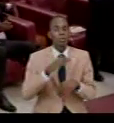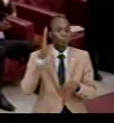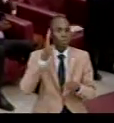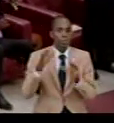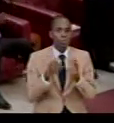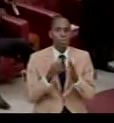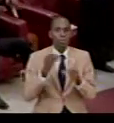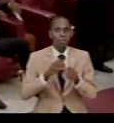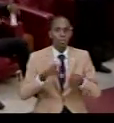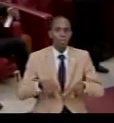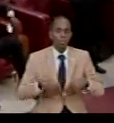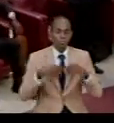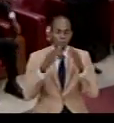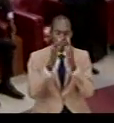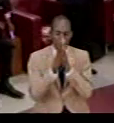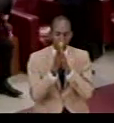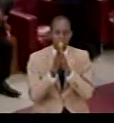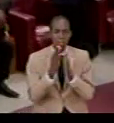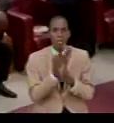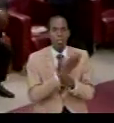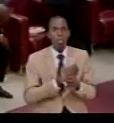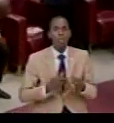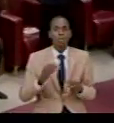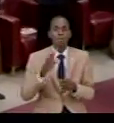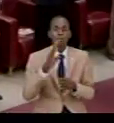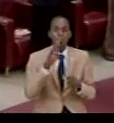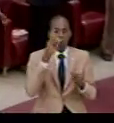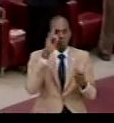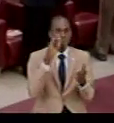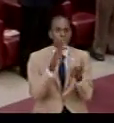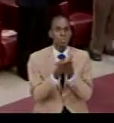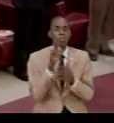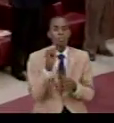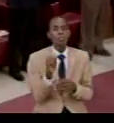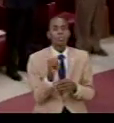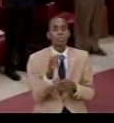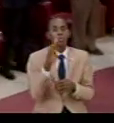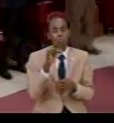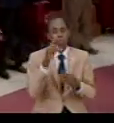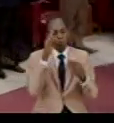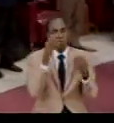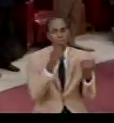life. Pray and believe by faith. We enter in.